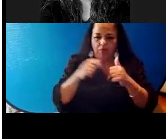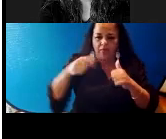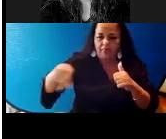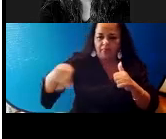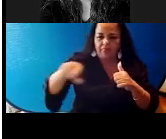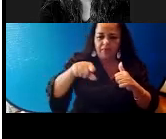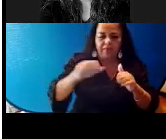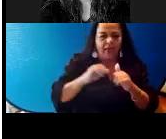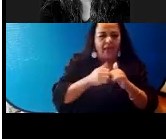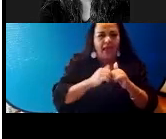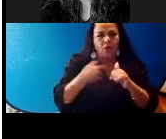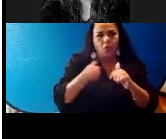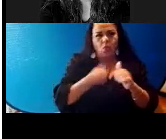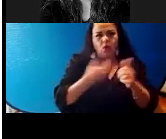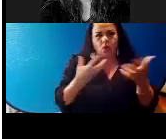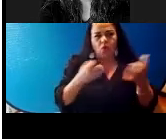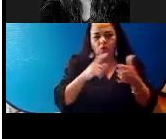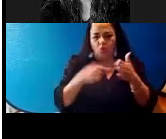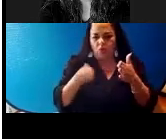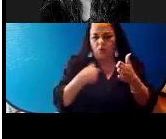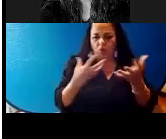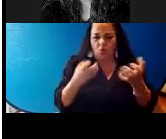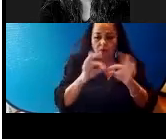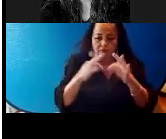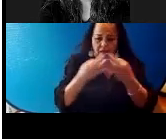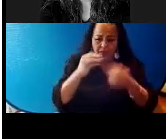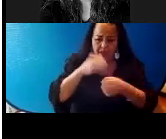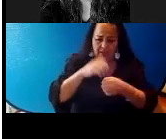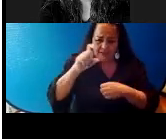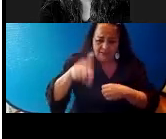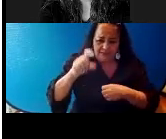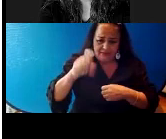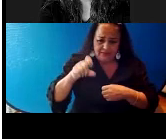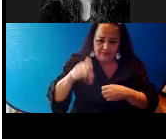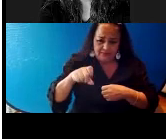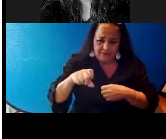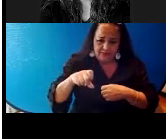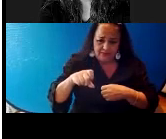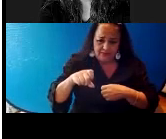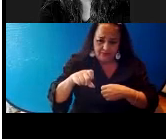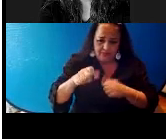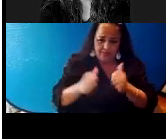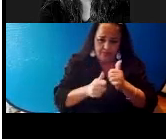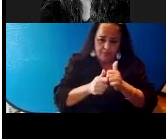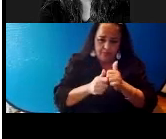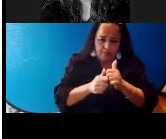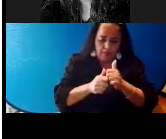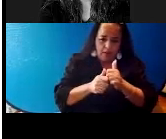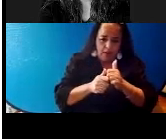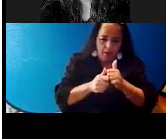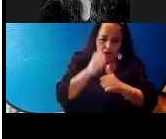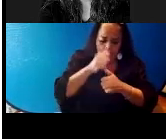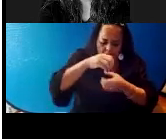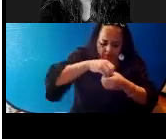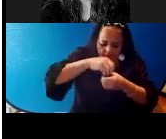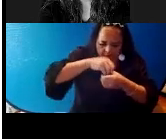okay, how do we want, when we think about family in need, and you can see the family in need, the very left, sort of in the most insular part of